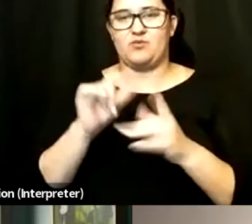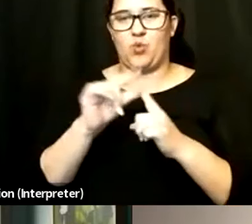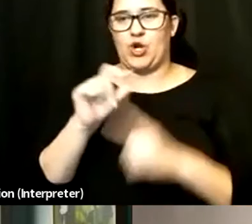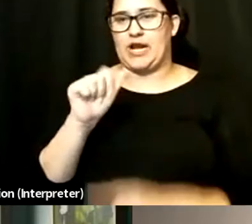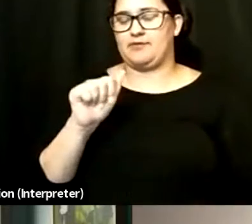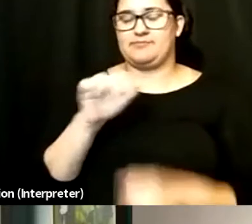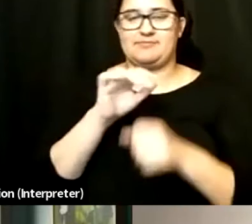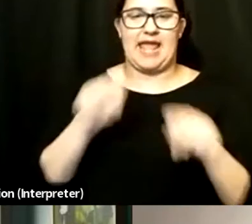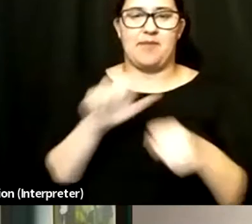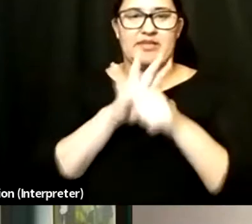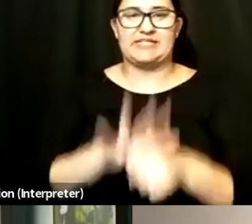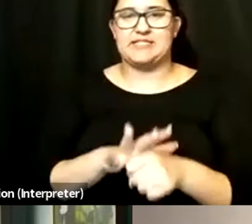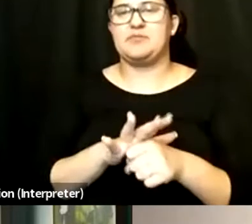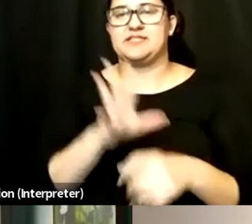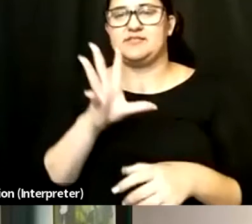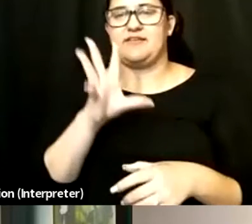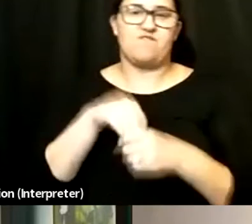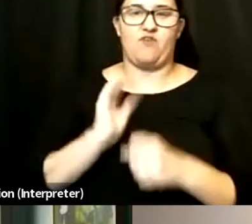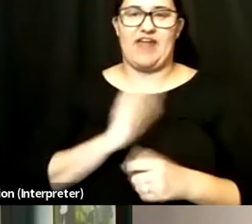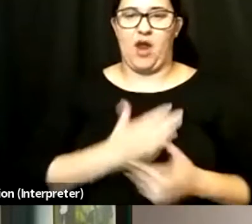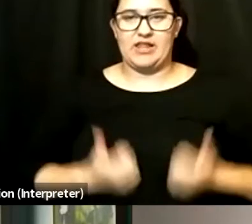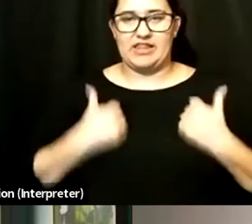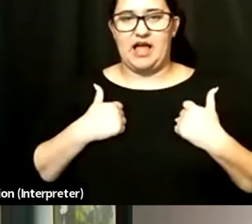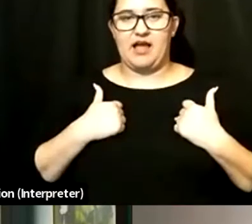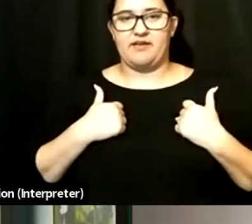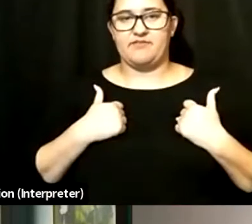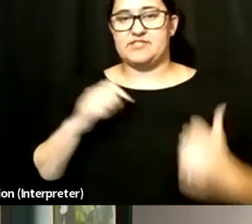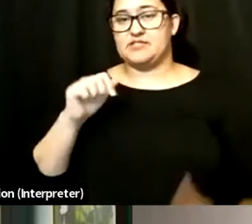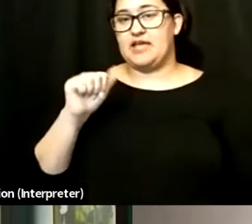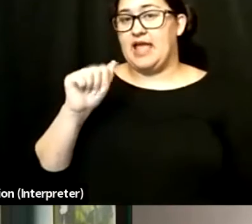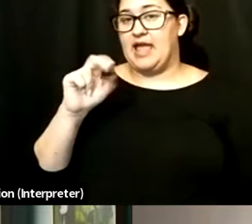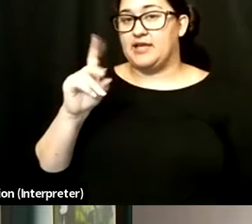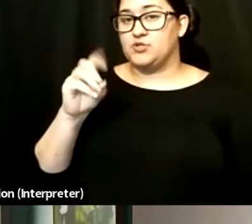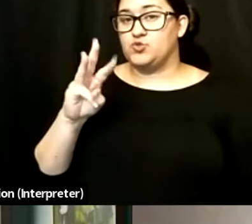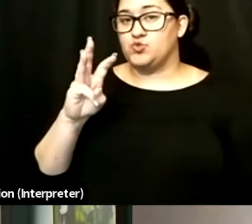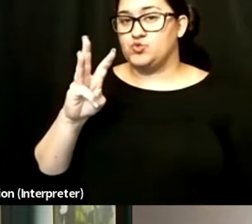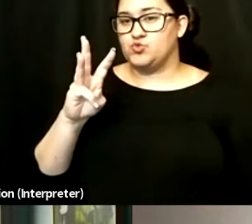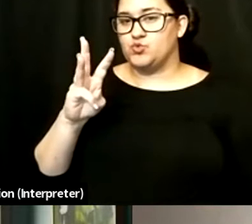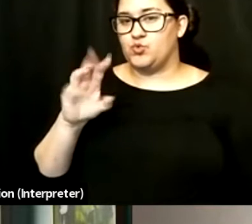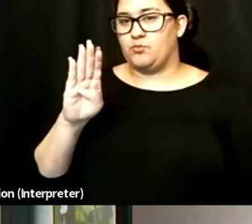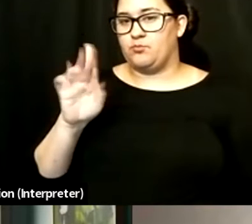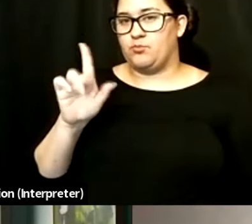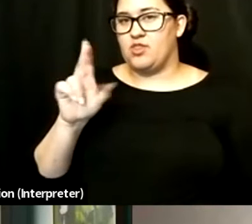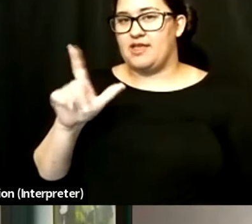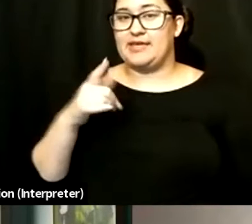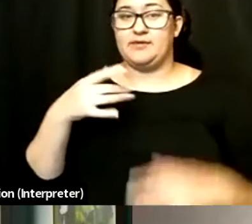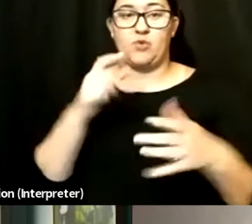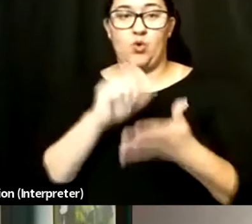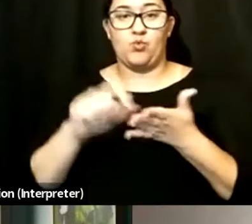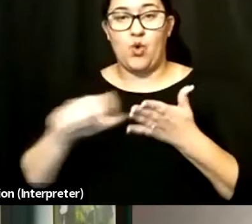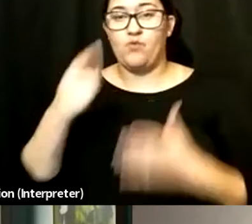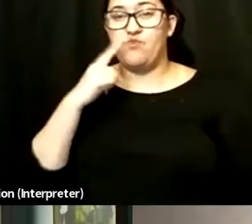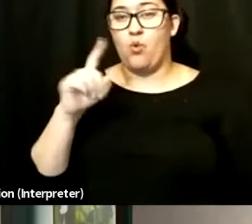our lives. And, Andrew Pulrang, who is a fantastic disabled writer, he writes for Forbes quite a